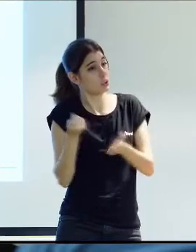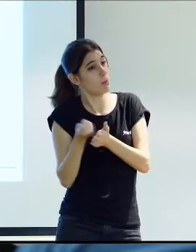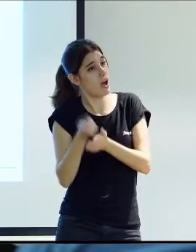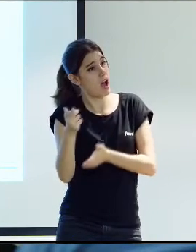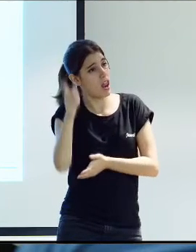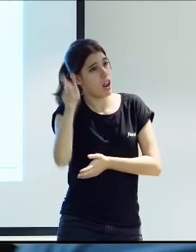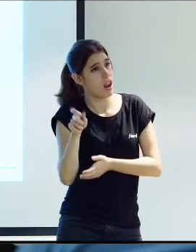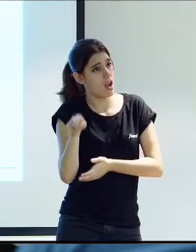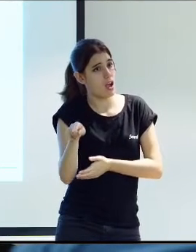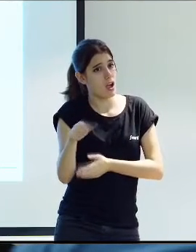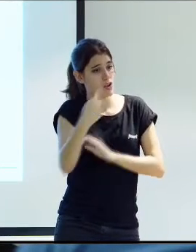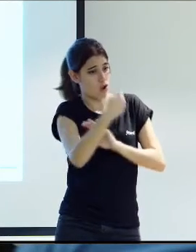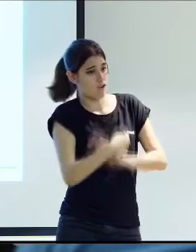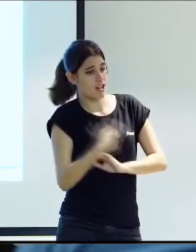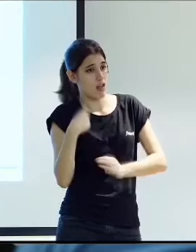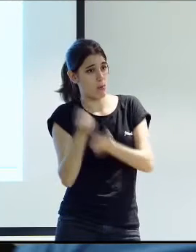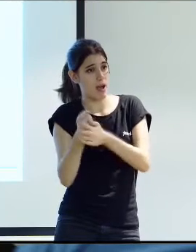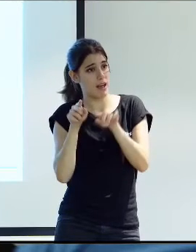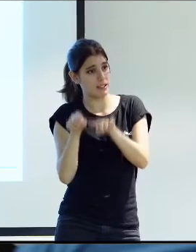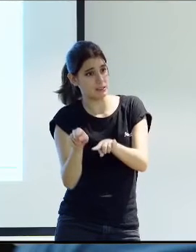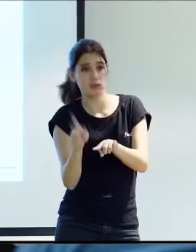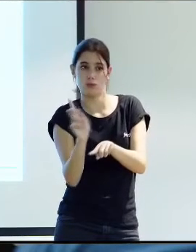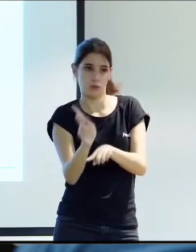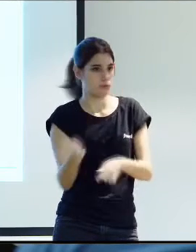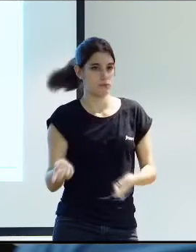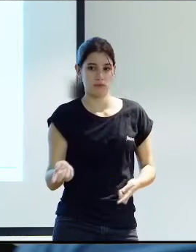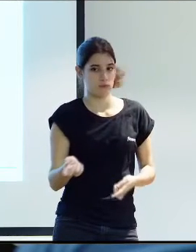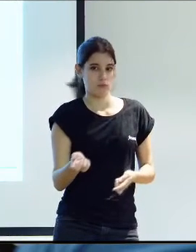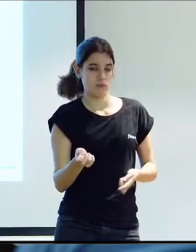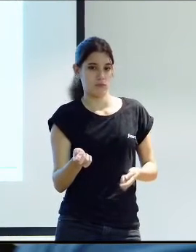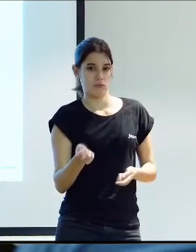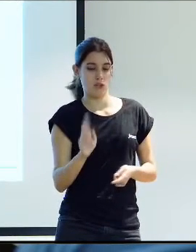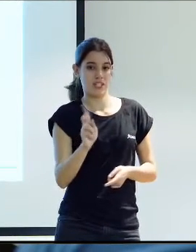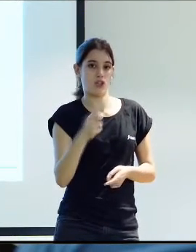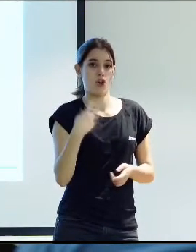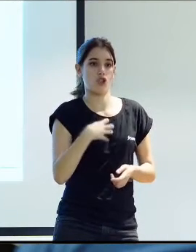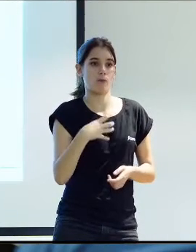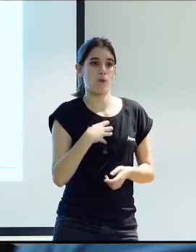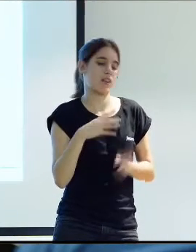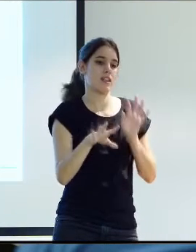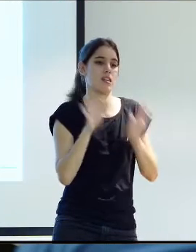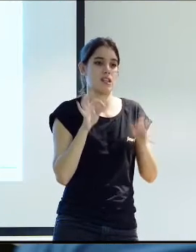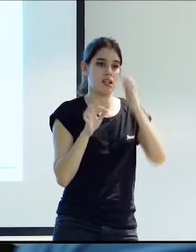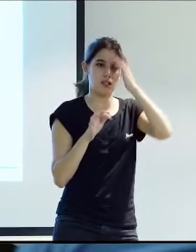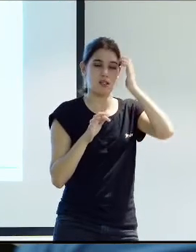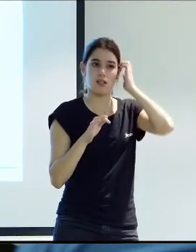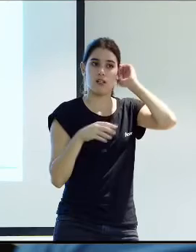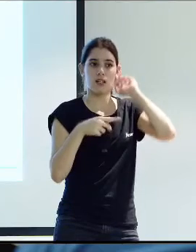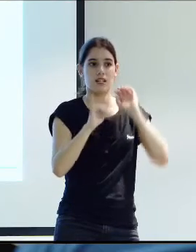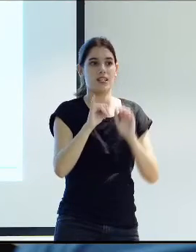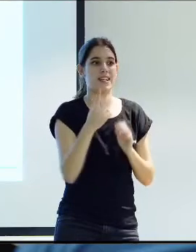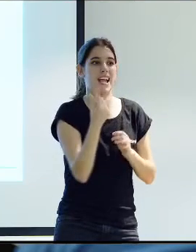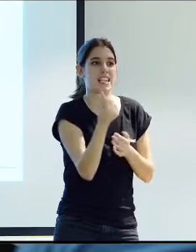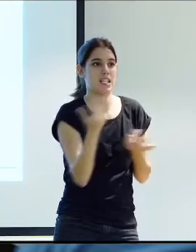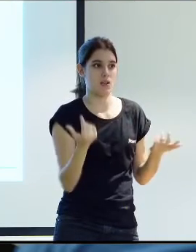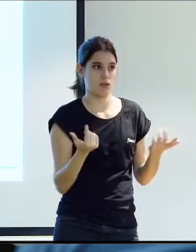we almost always are obliged to spend that money with a personal assistant. And so we cannot decide